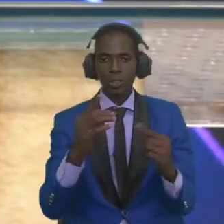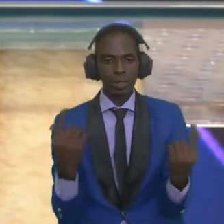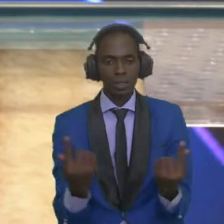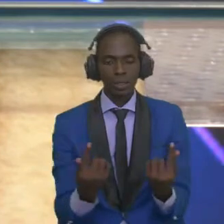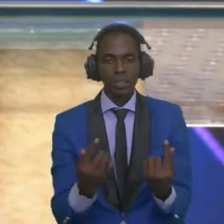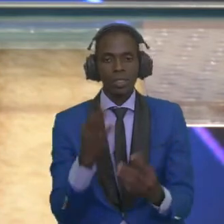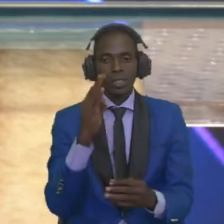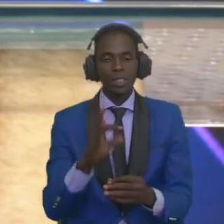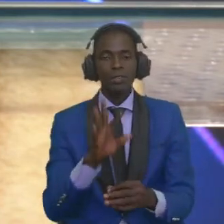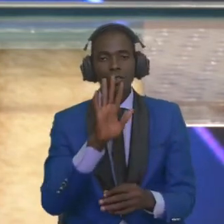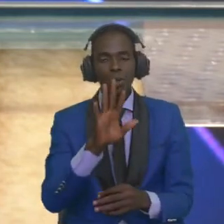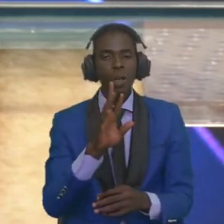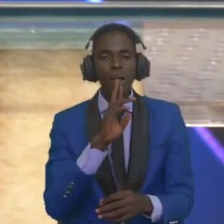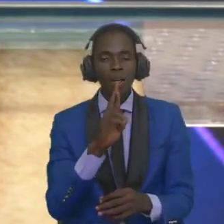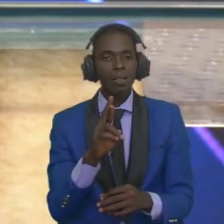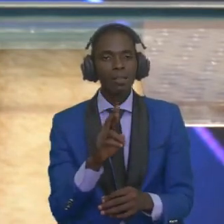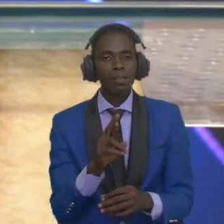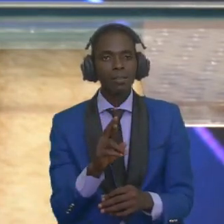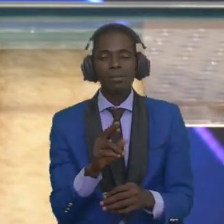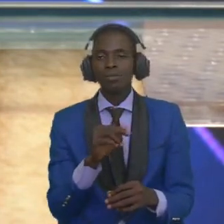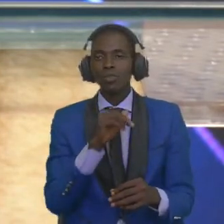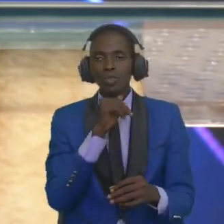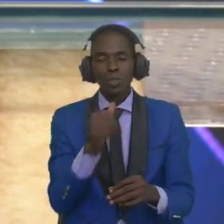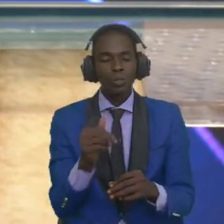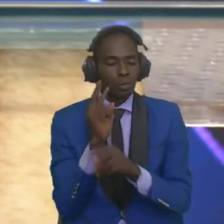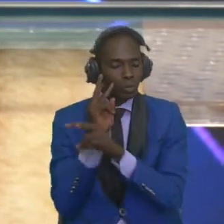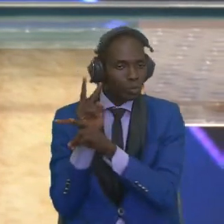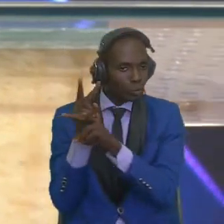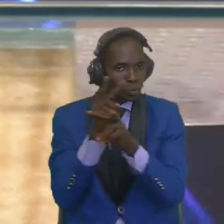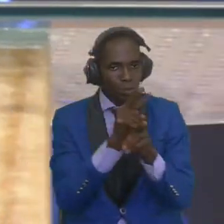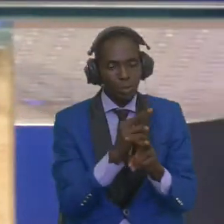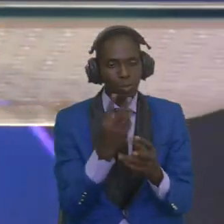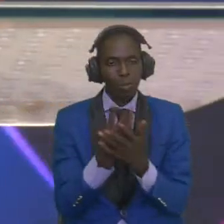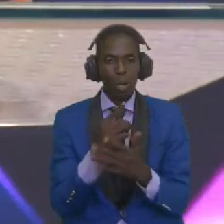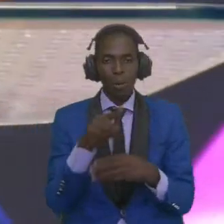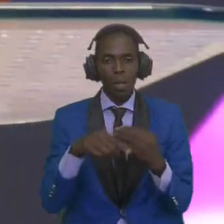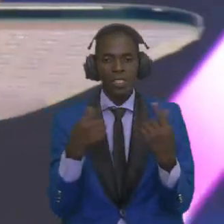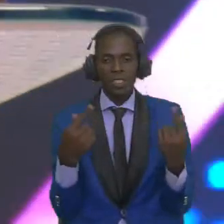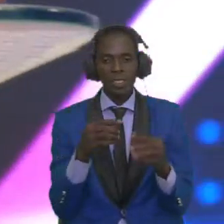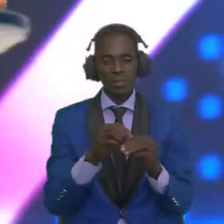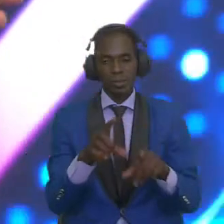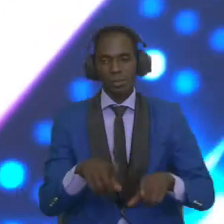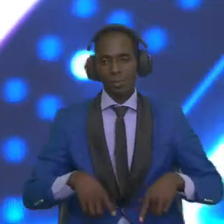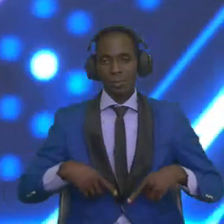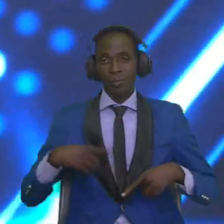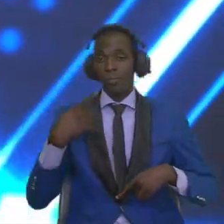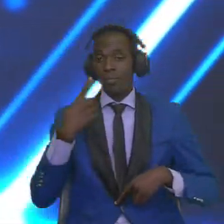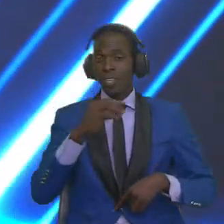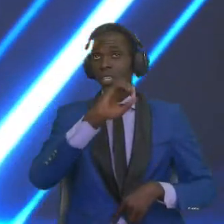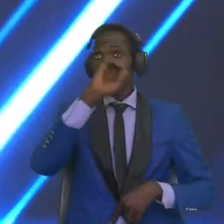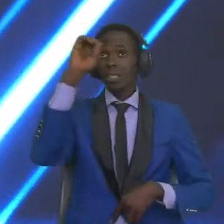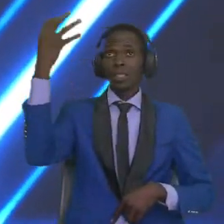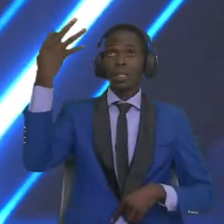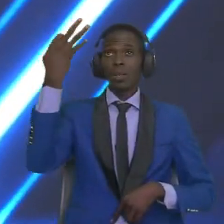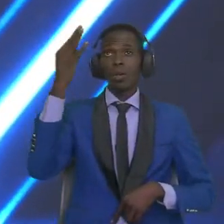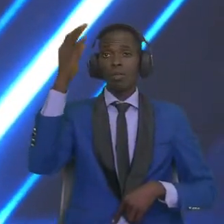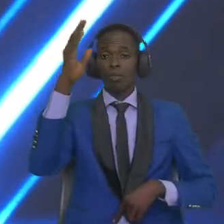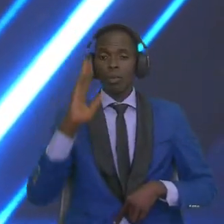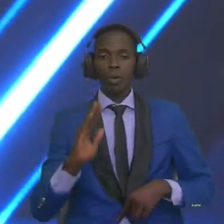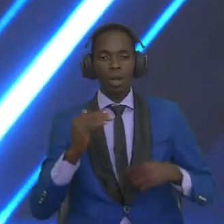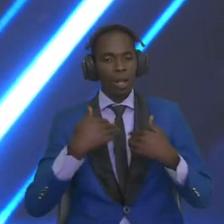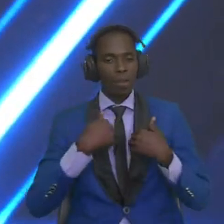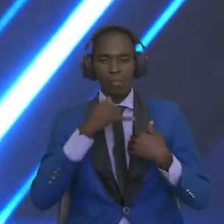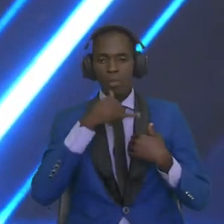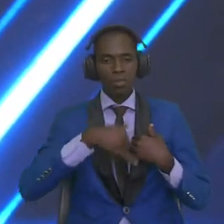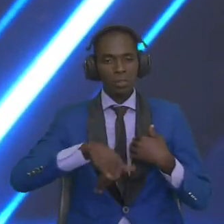still conscious of sins in your life. The grace of God has not cleansed you, has not